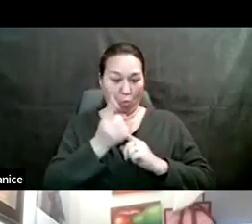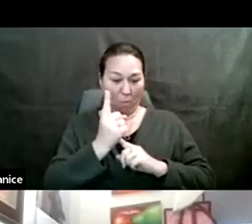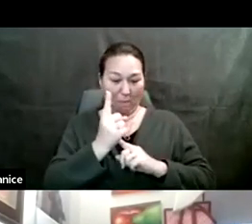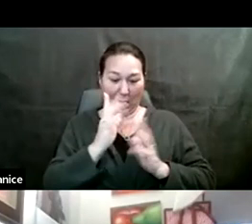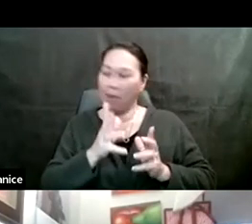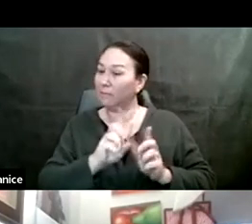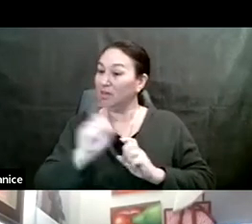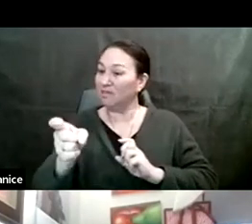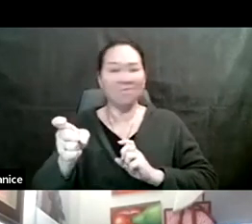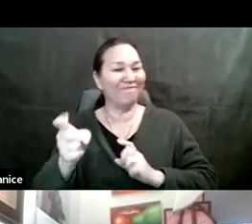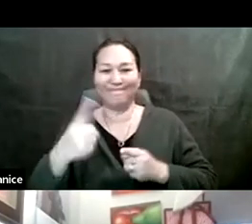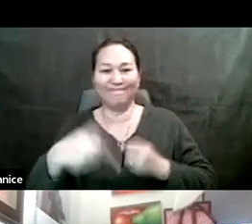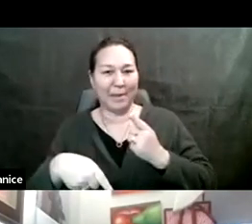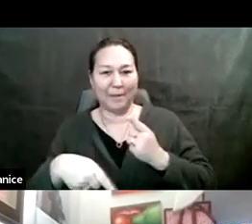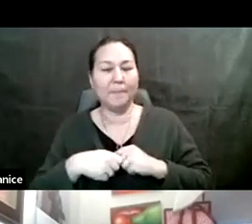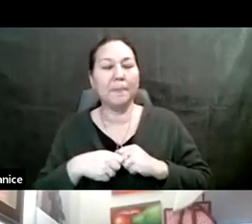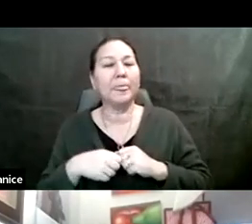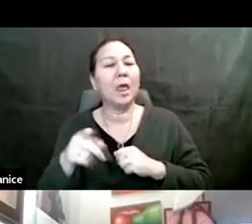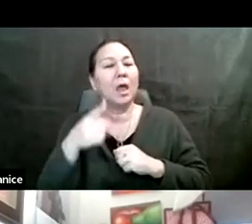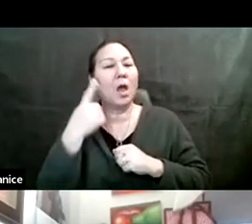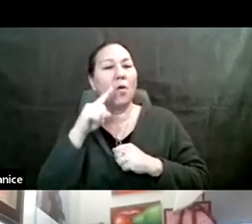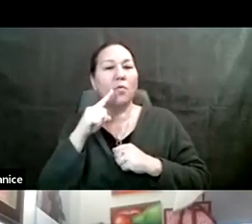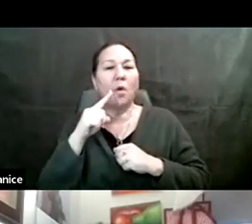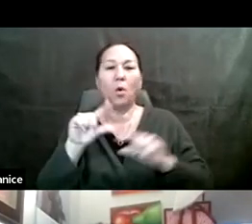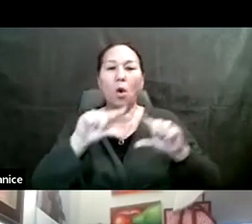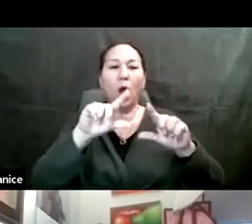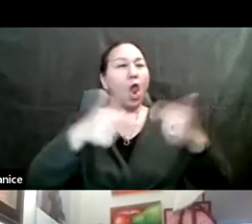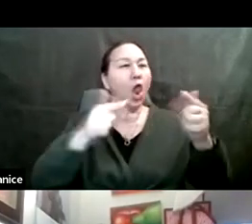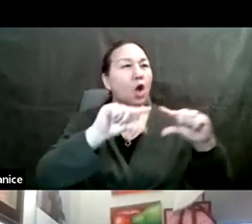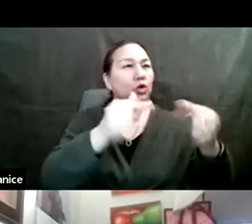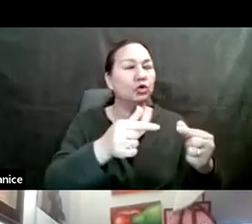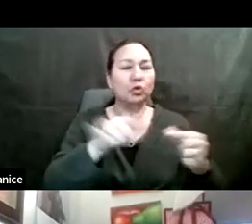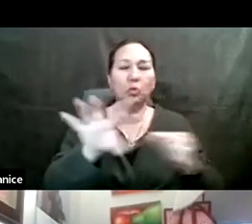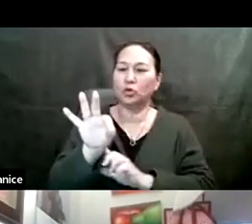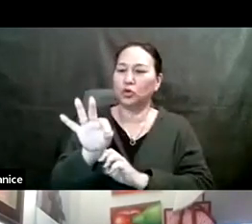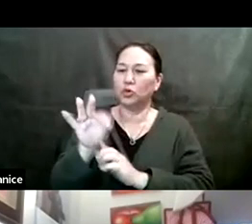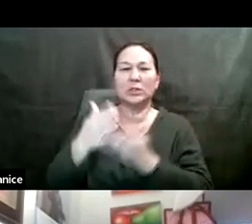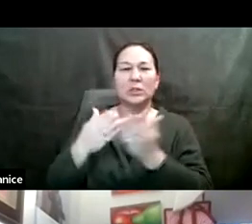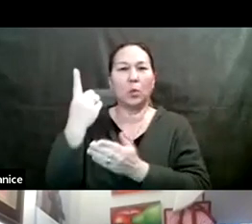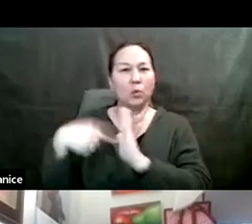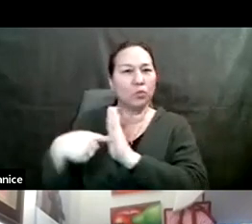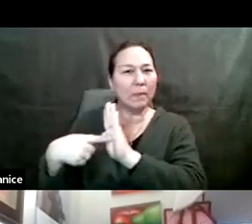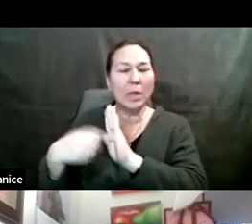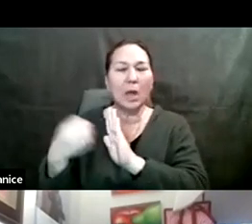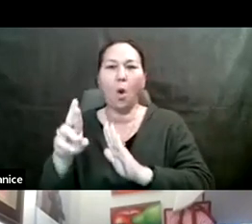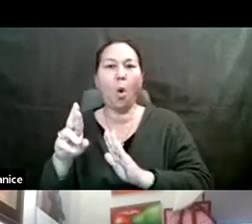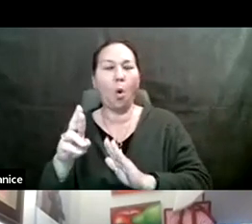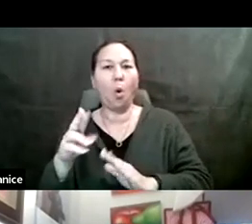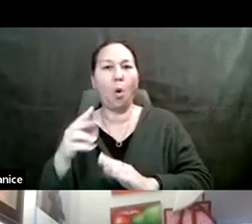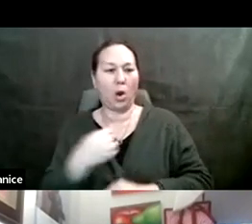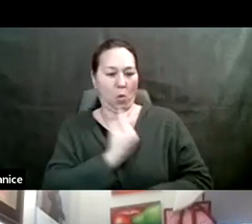to consolidate their remarks or choose a spokesperson to provide testimony written testimony is appreciated and